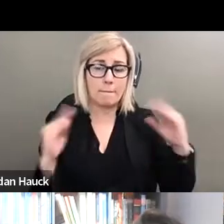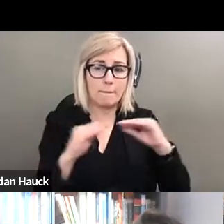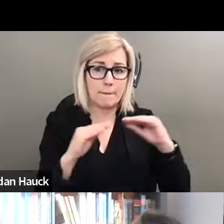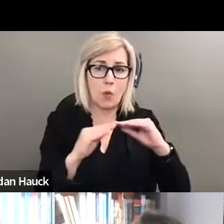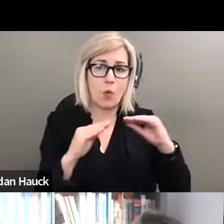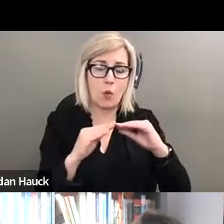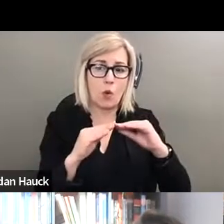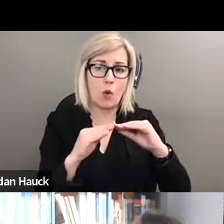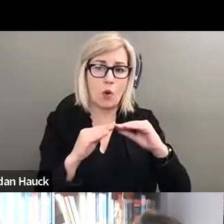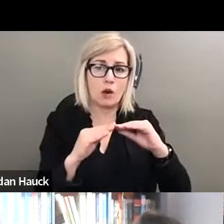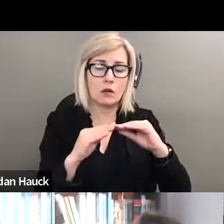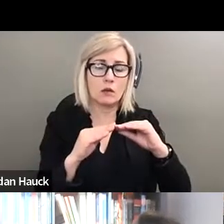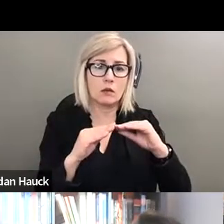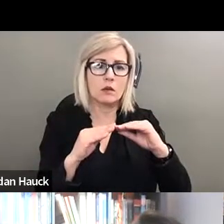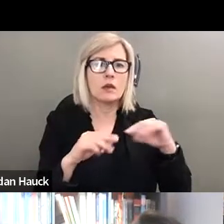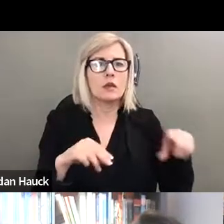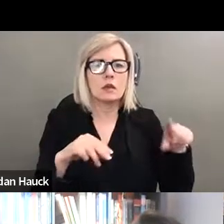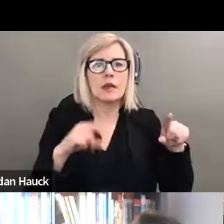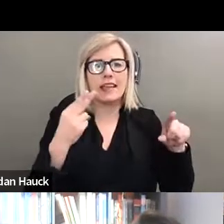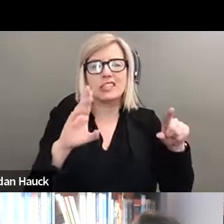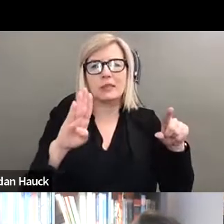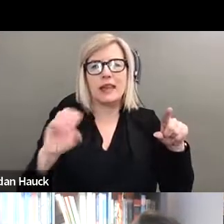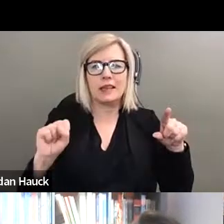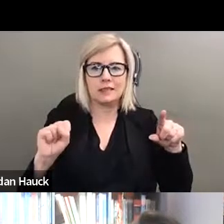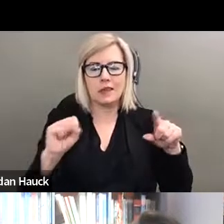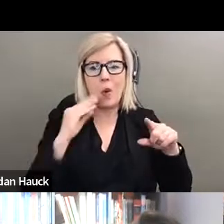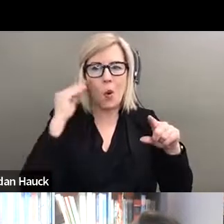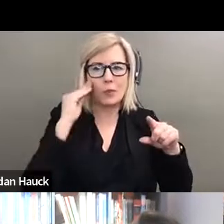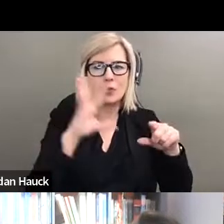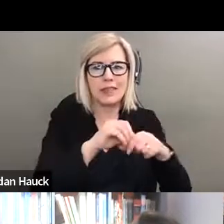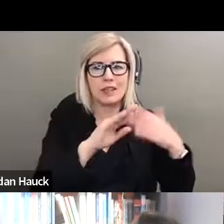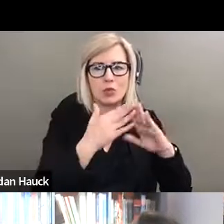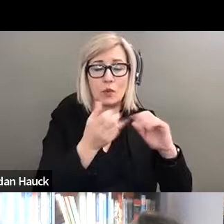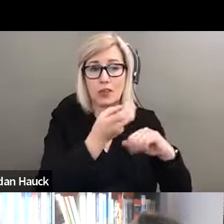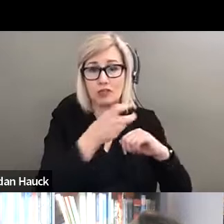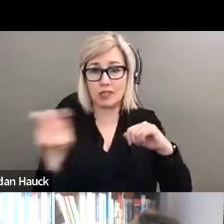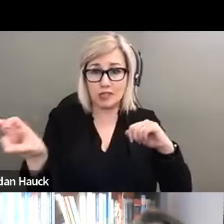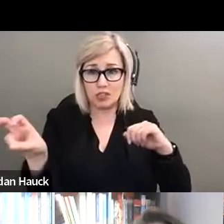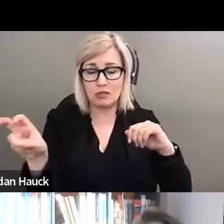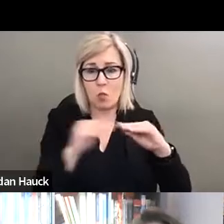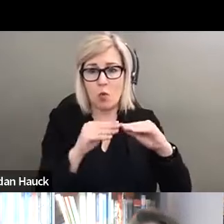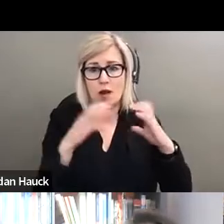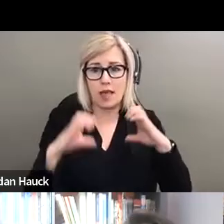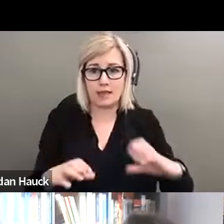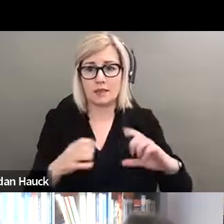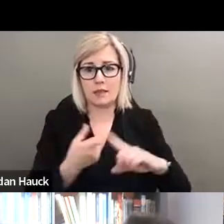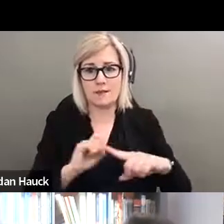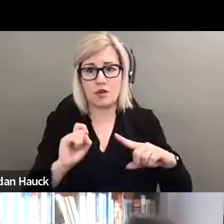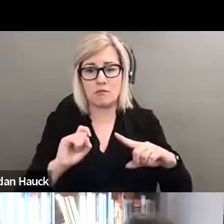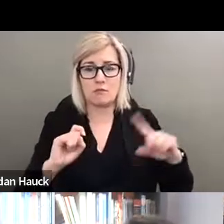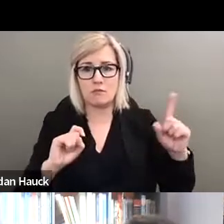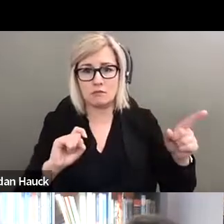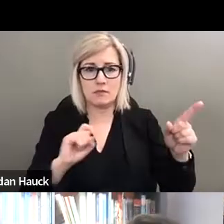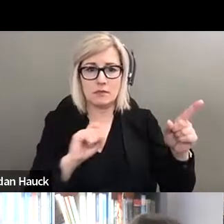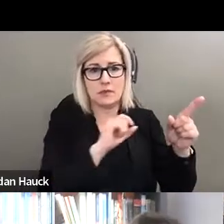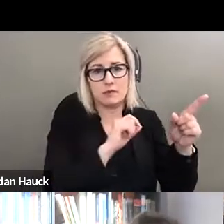more HCBS homes within the community so we could start transitioning clients from the ICF facilities into